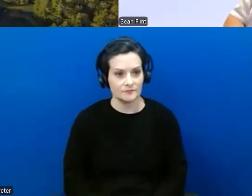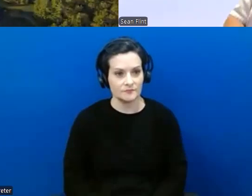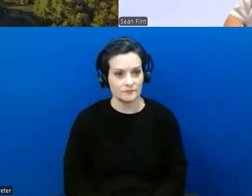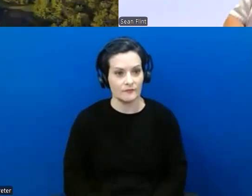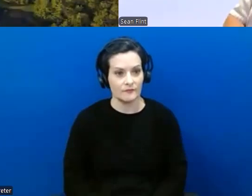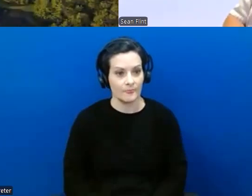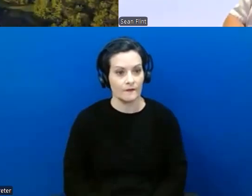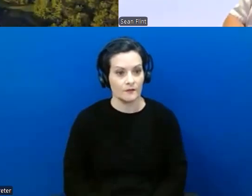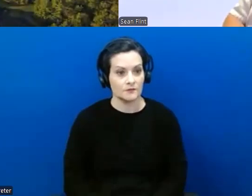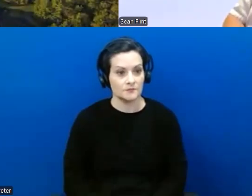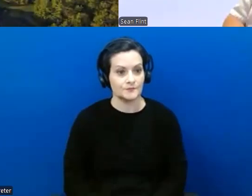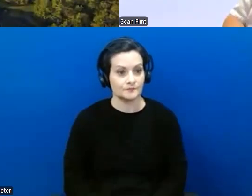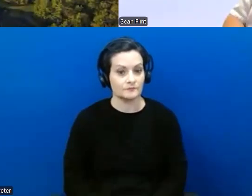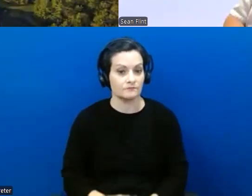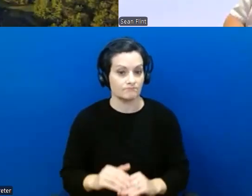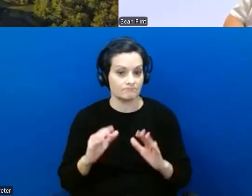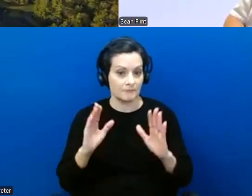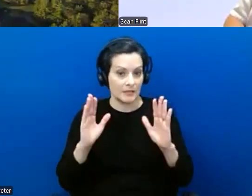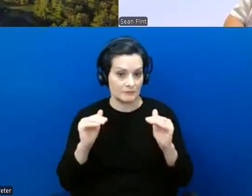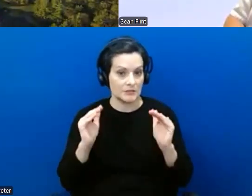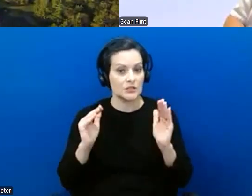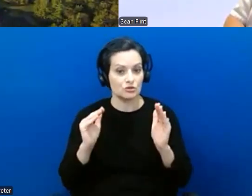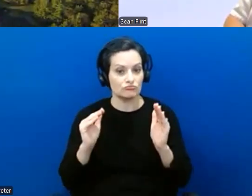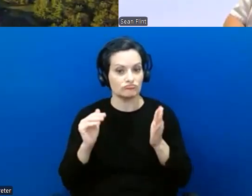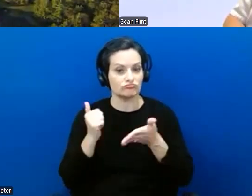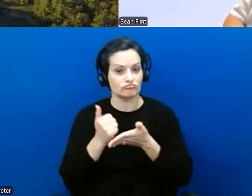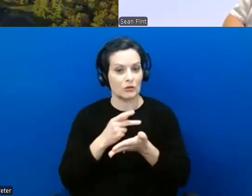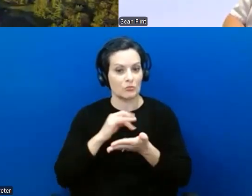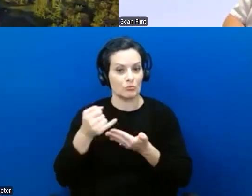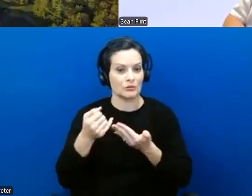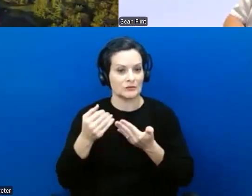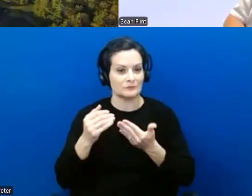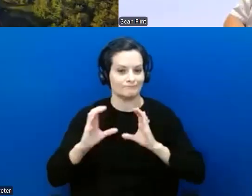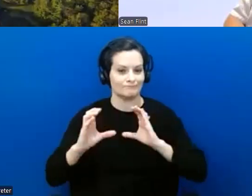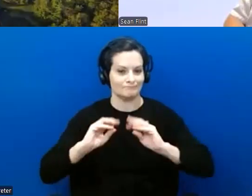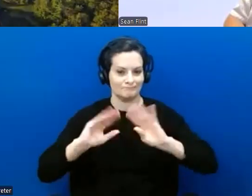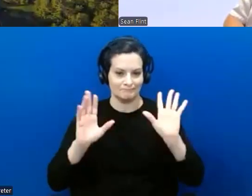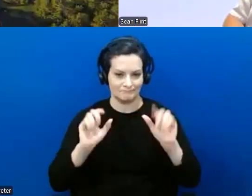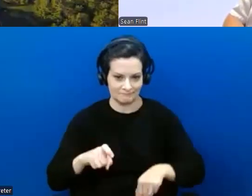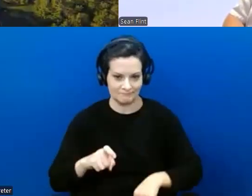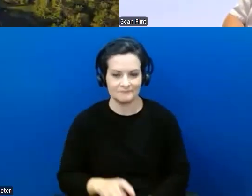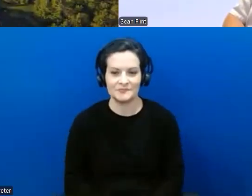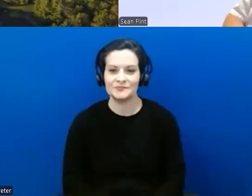expectation works, for a discrete project. That's going to be harder for more broad.